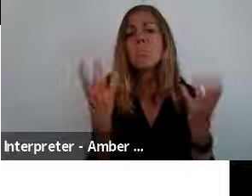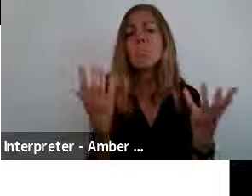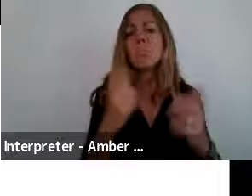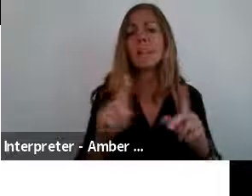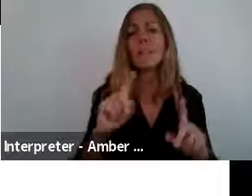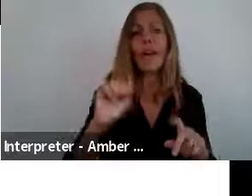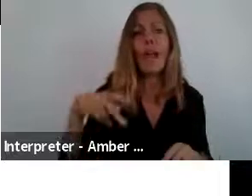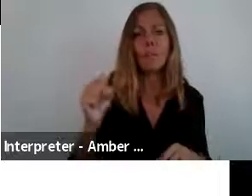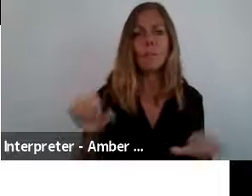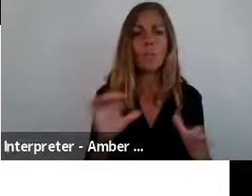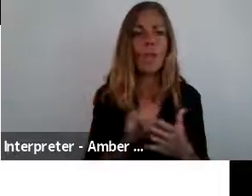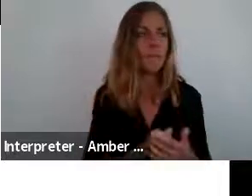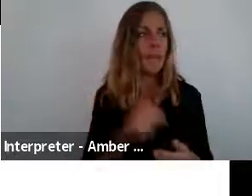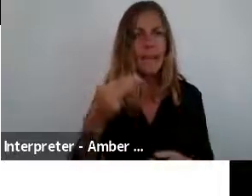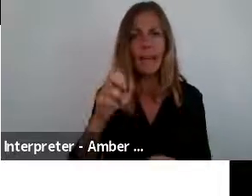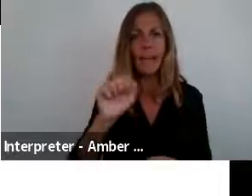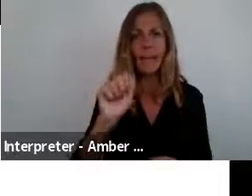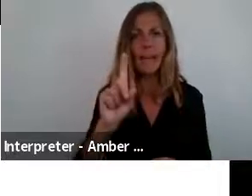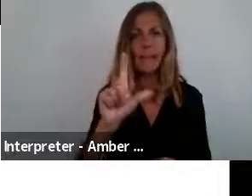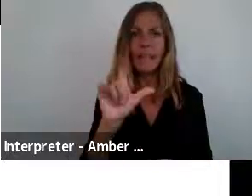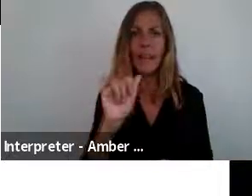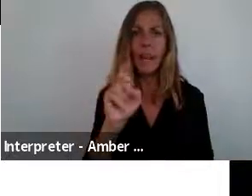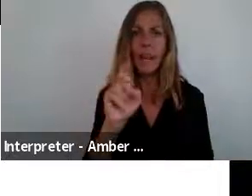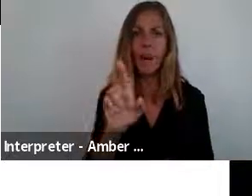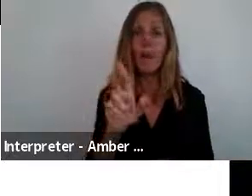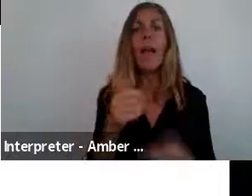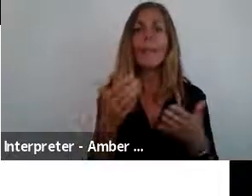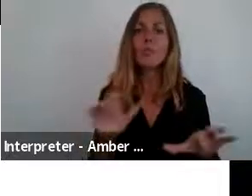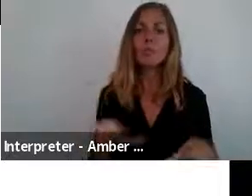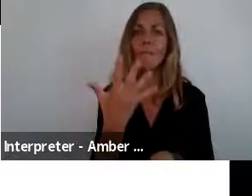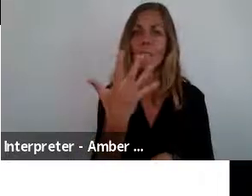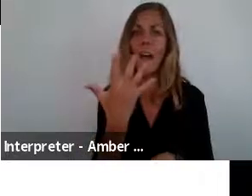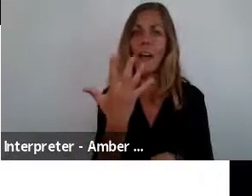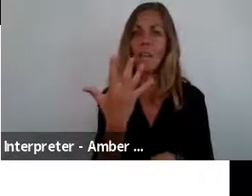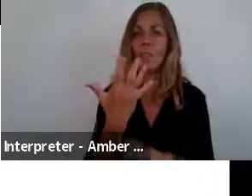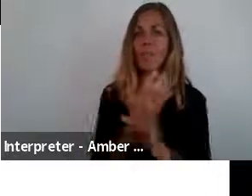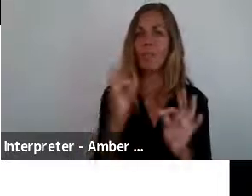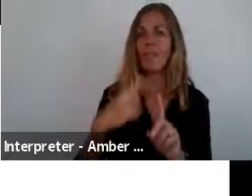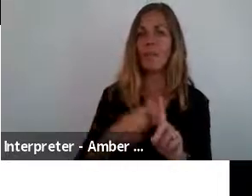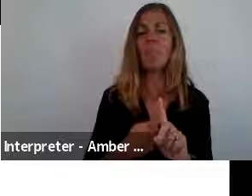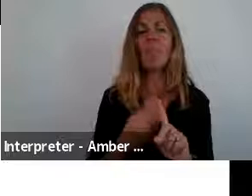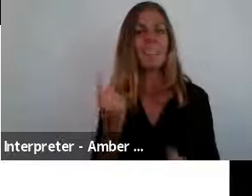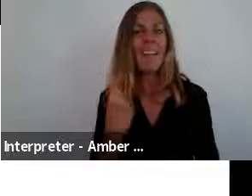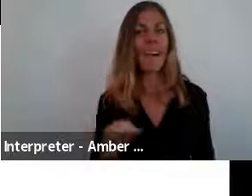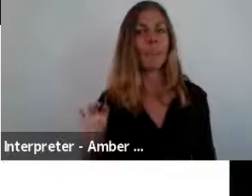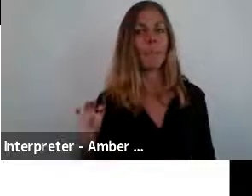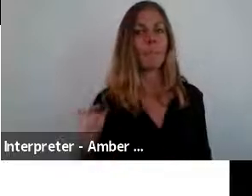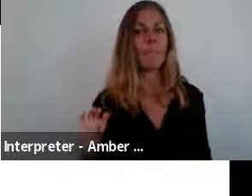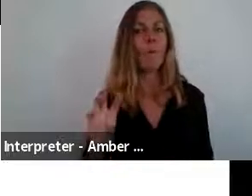Headliner app lets you do 5 for free a month. There's a watermark, but that's a trade-off if that's the best you can